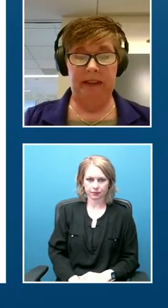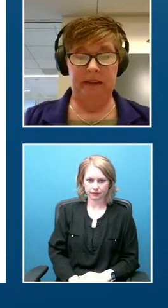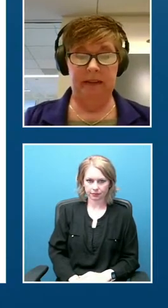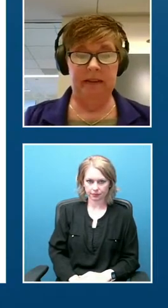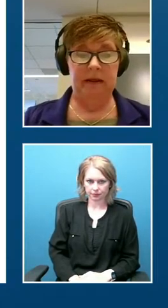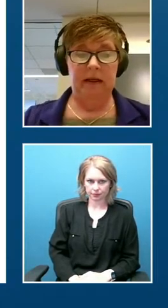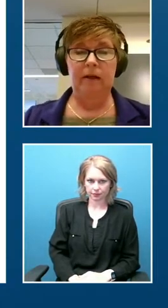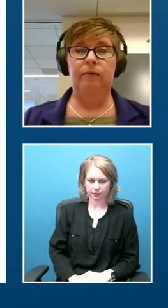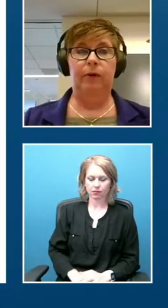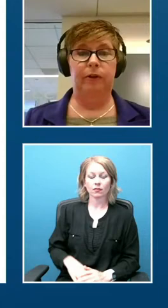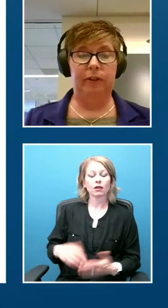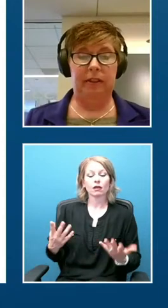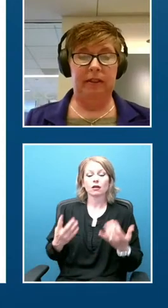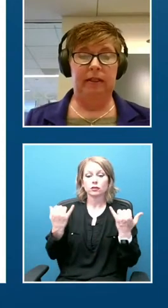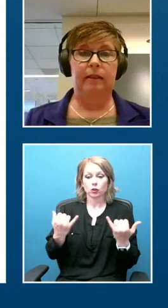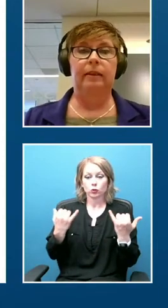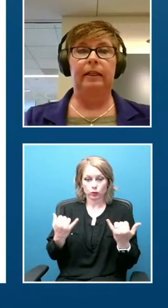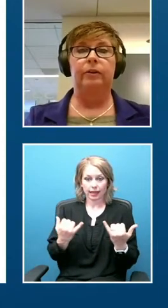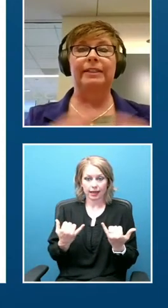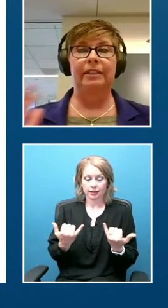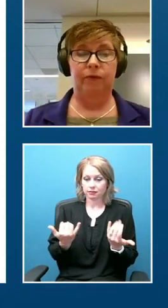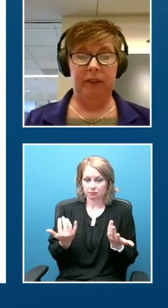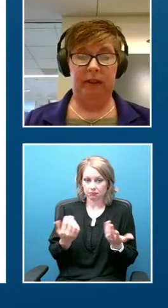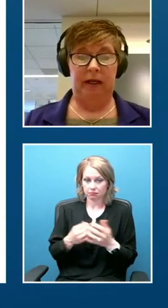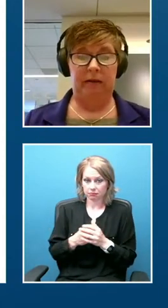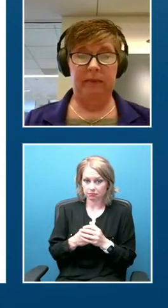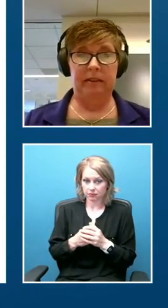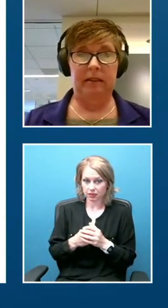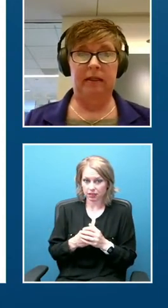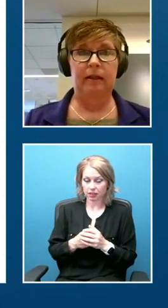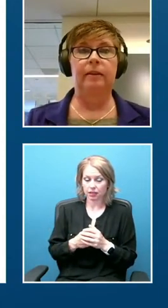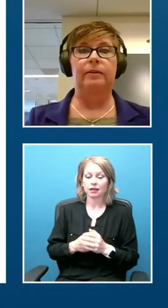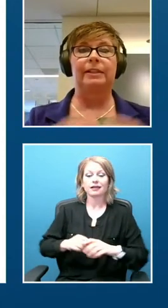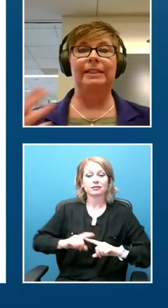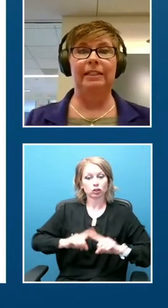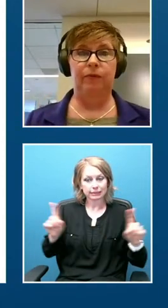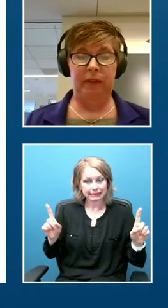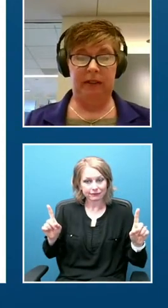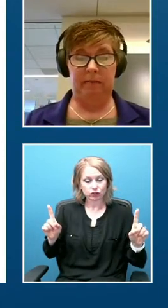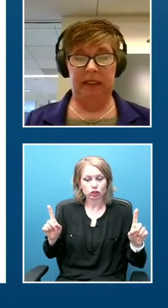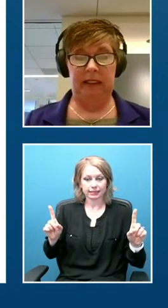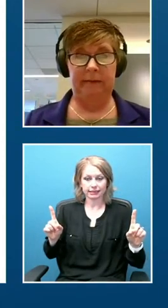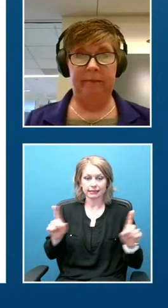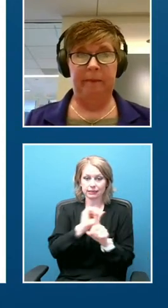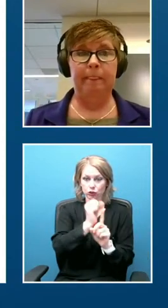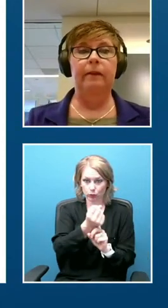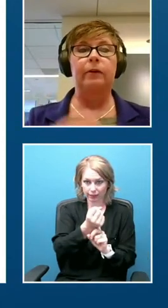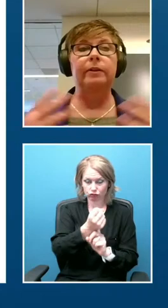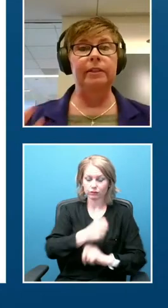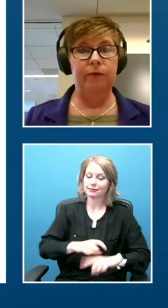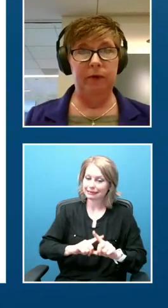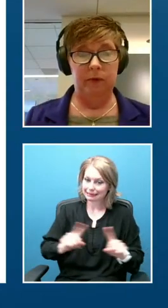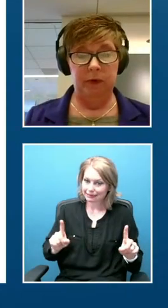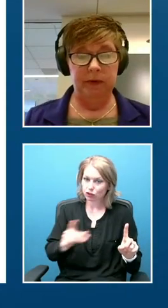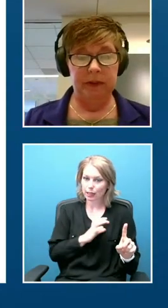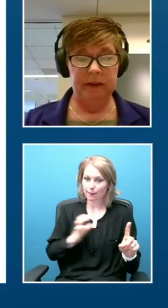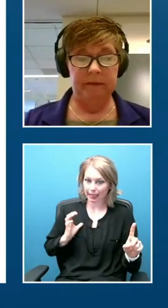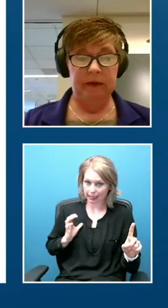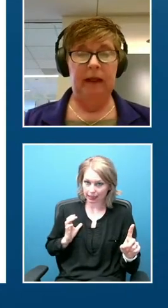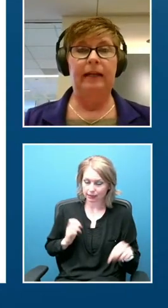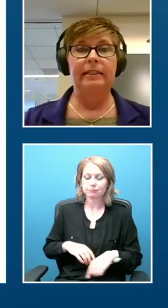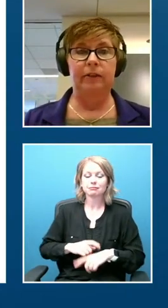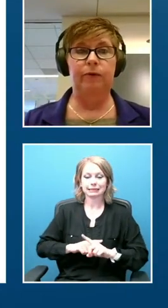without basis. First, there are different claims. There's a different committee. There are different